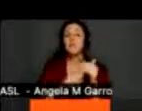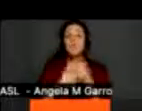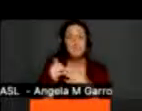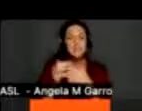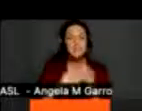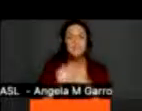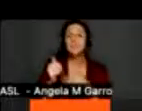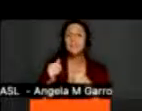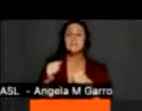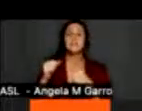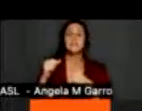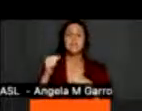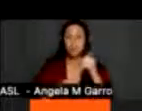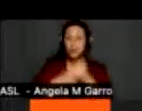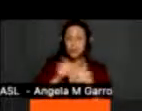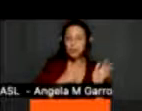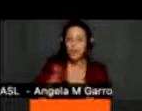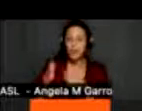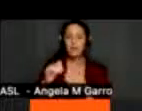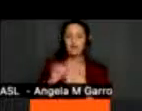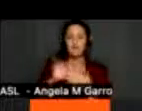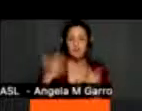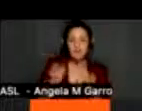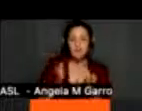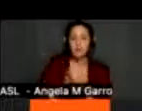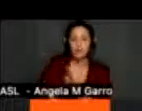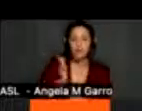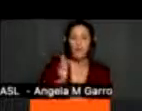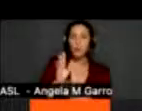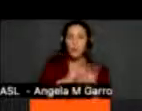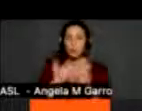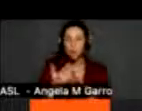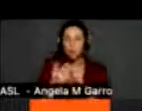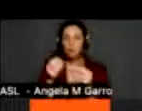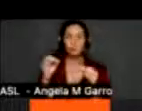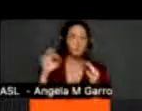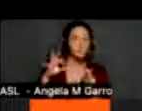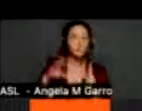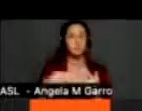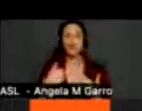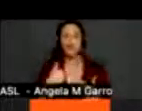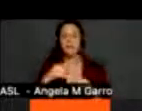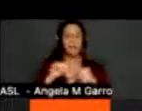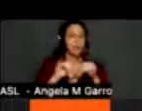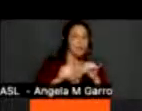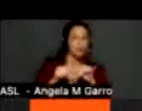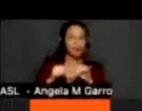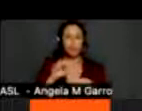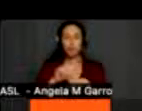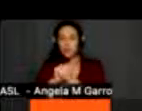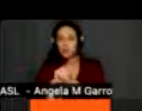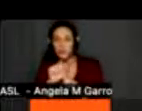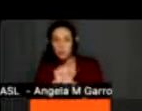construction plan that has gone through community input, had architectural consultative